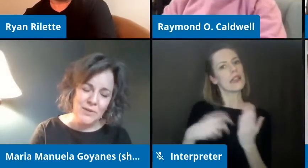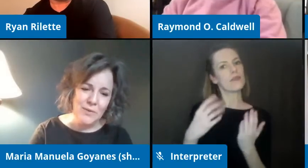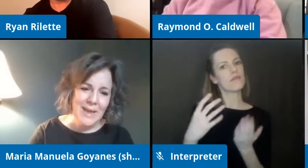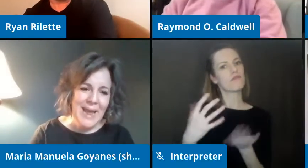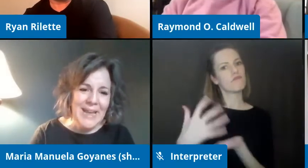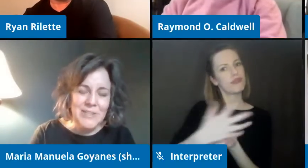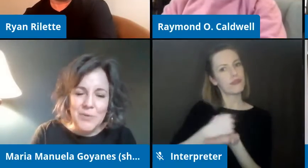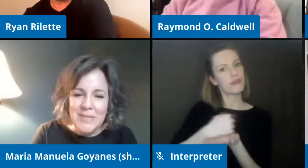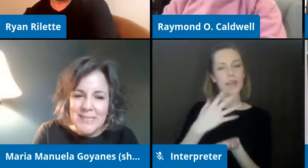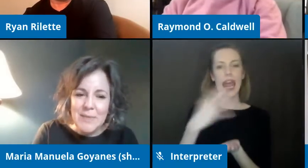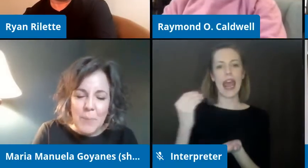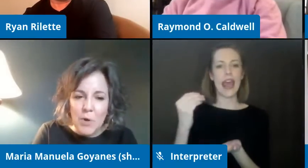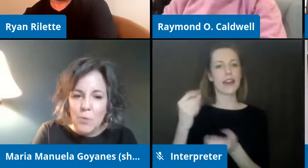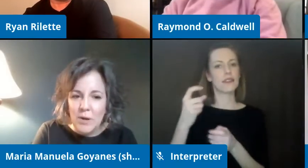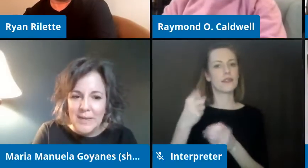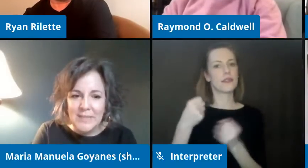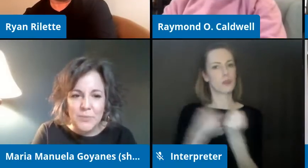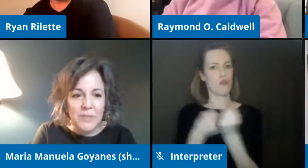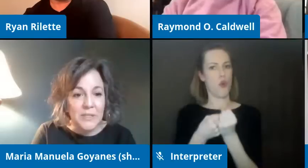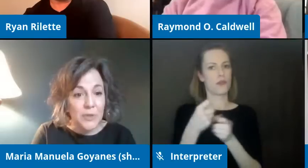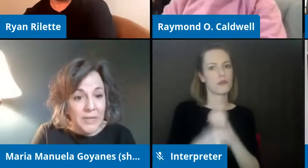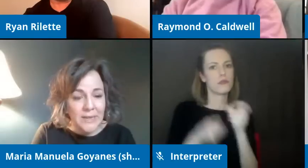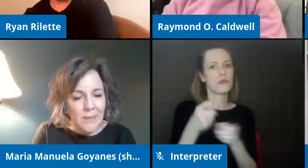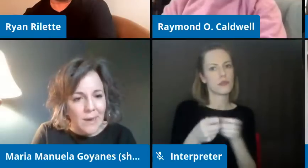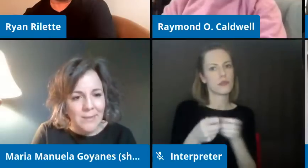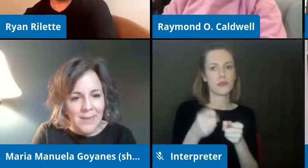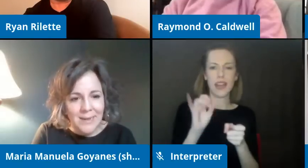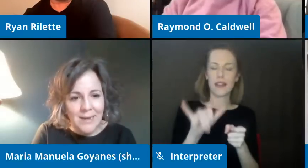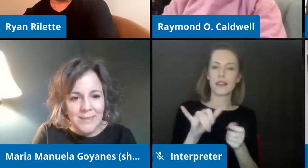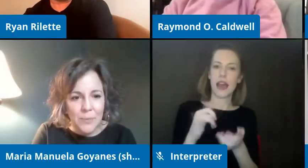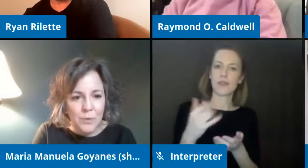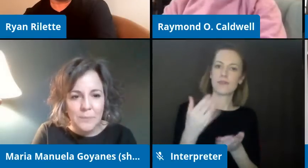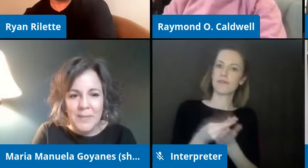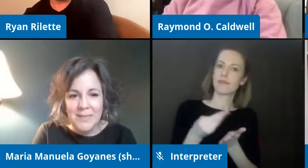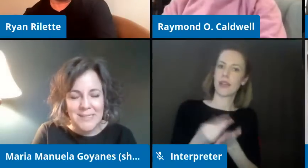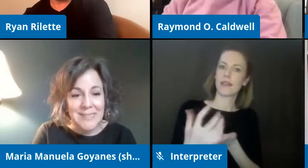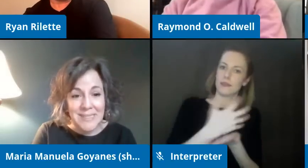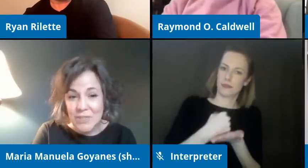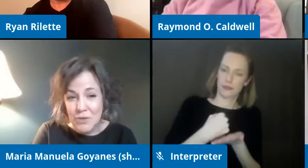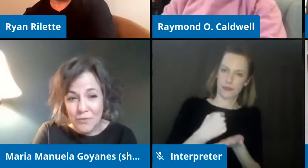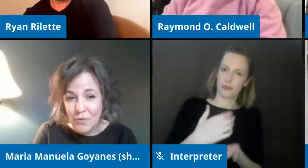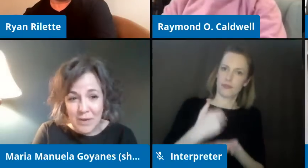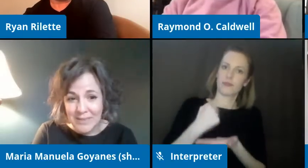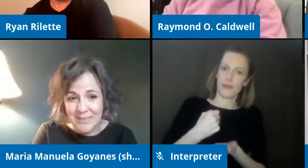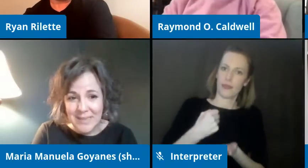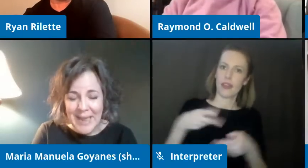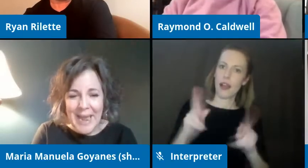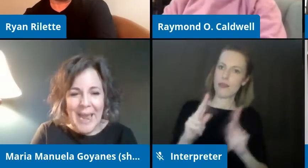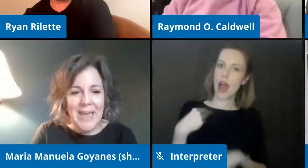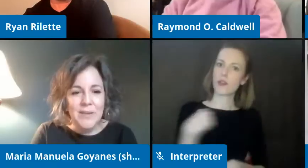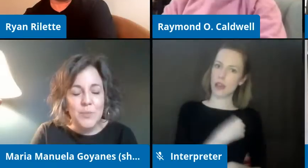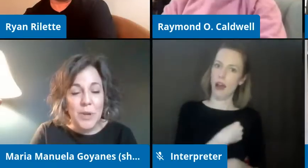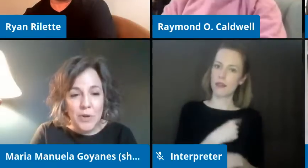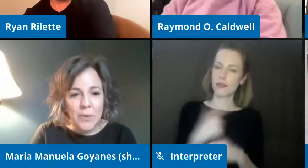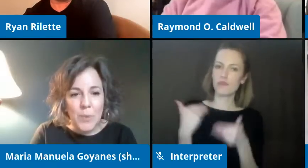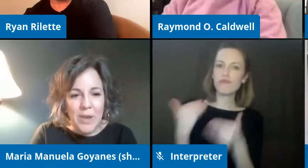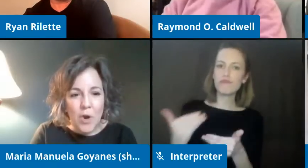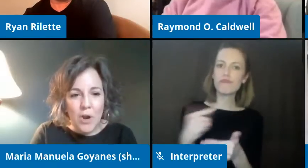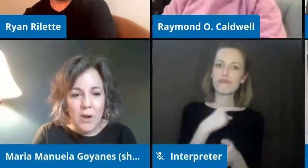contributed revenue. And so this is the part where it gets really tricky in the online content world, because this is new for us.